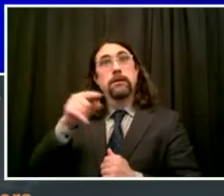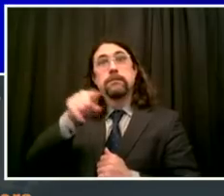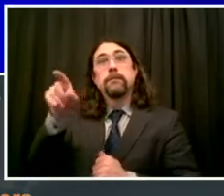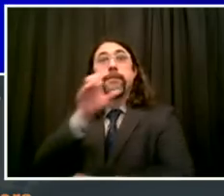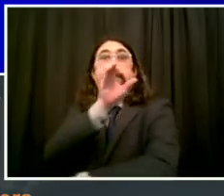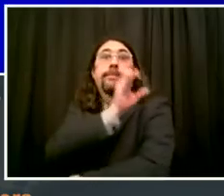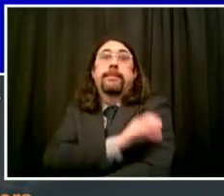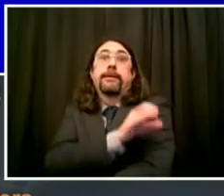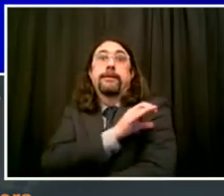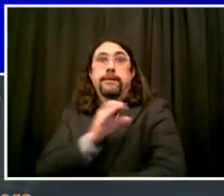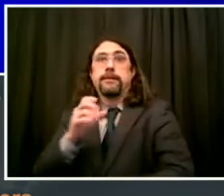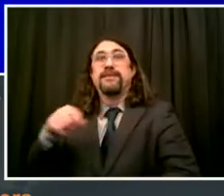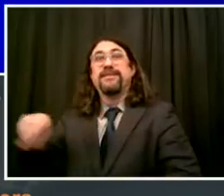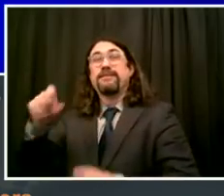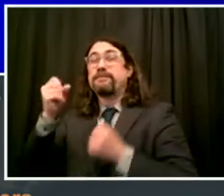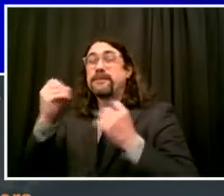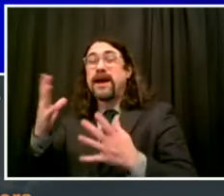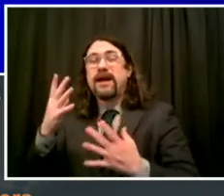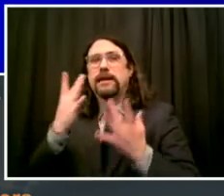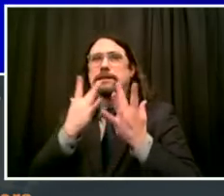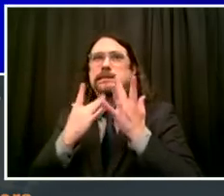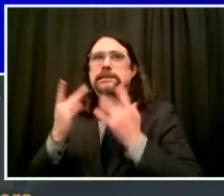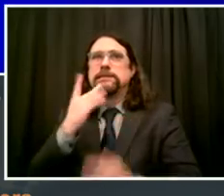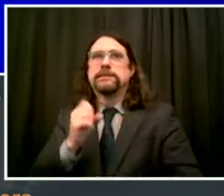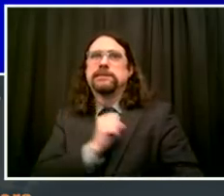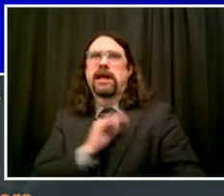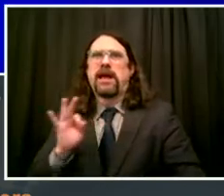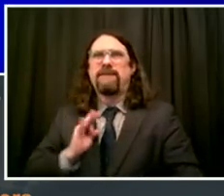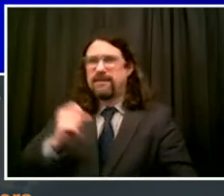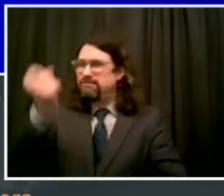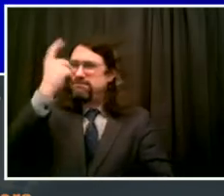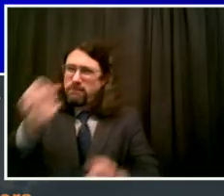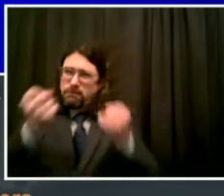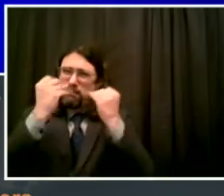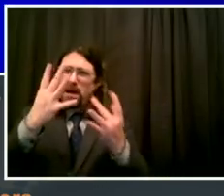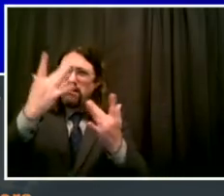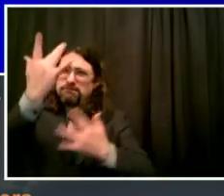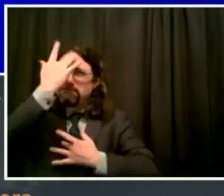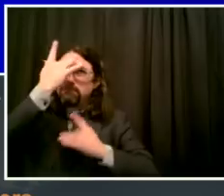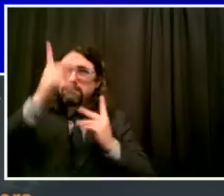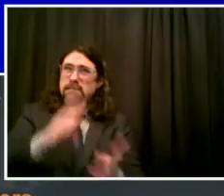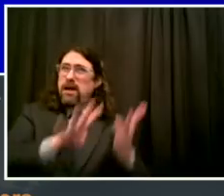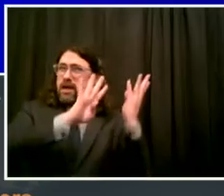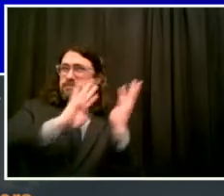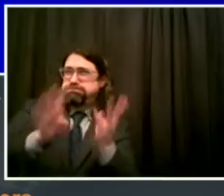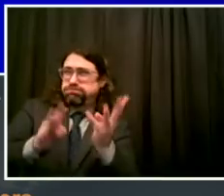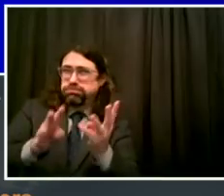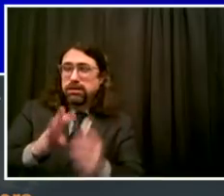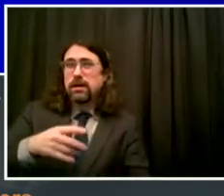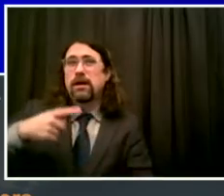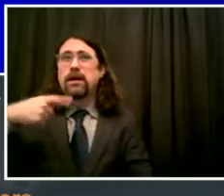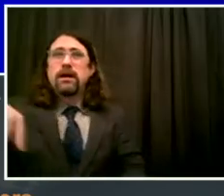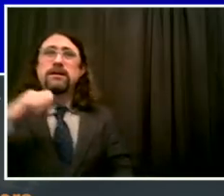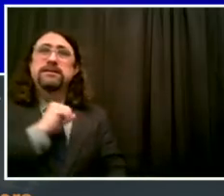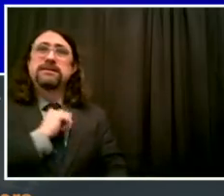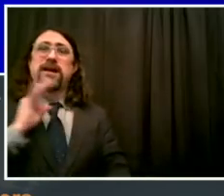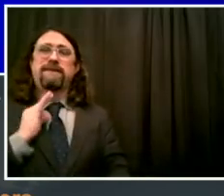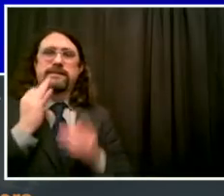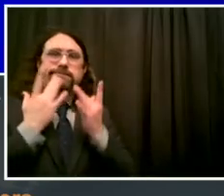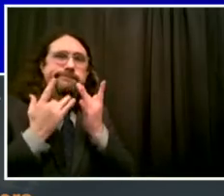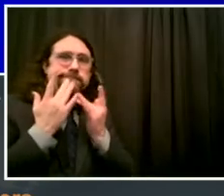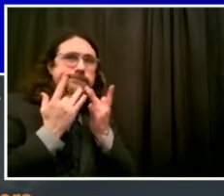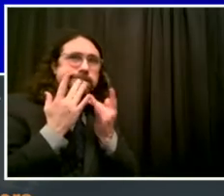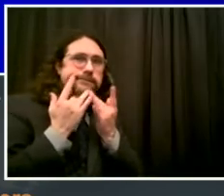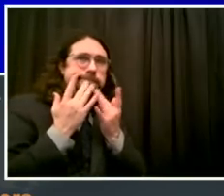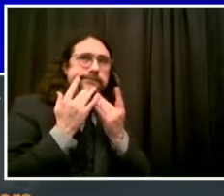had to deal with those that they lost who were sick, and they had to deal with the fact that they had immense financial strain and couldn't afford to keep